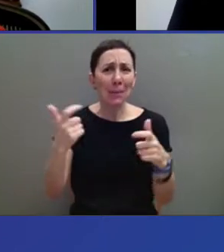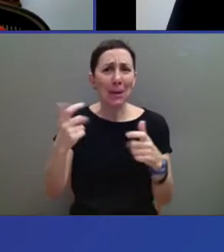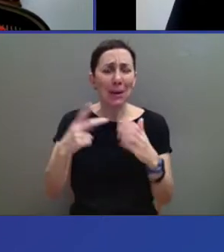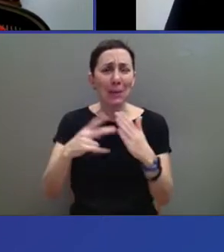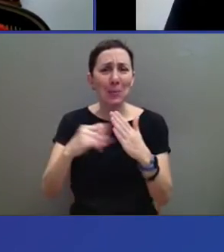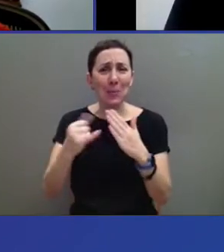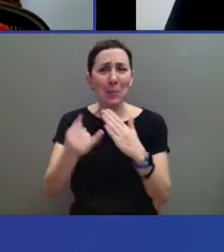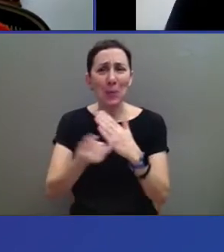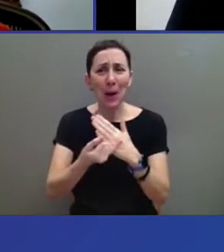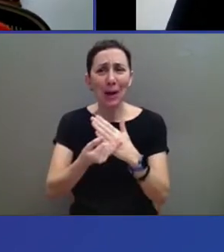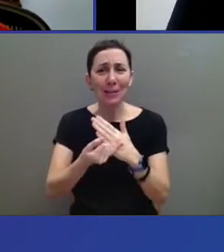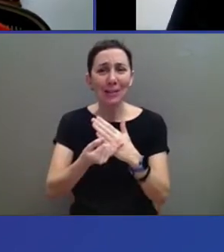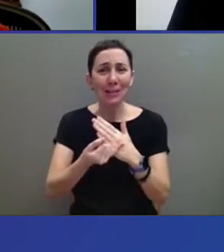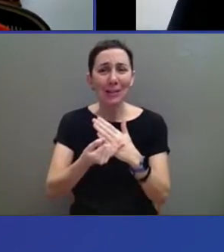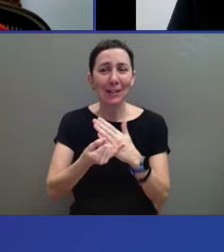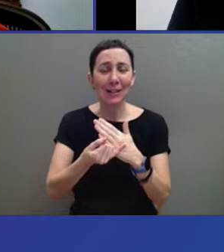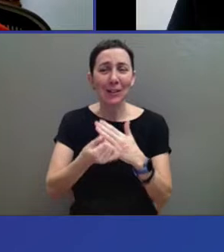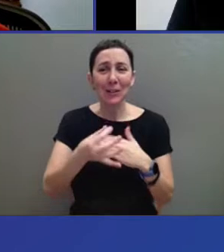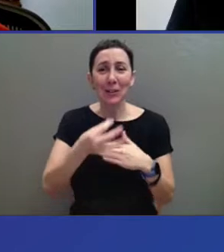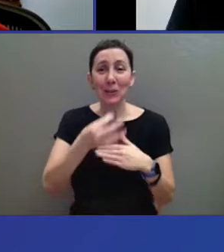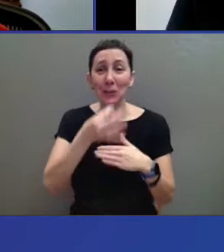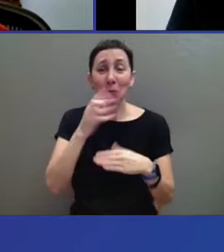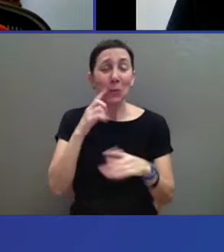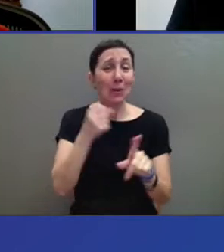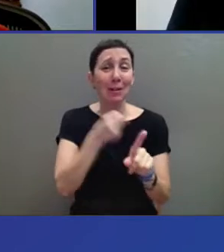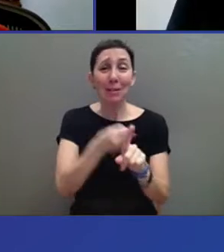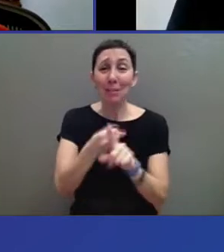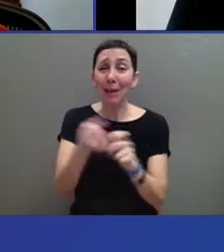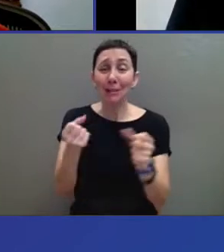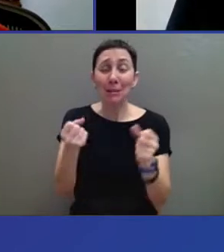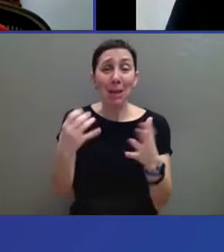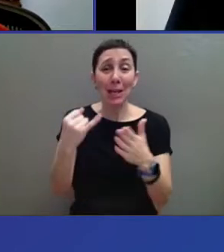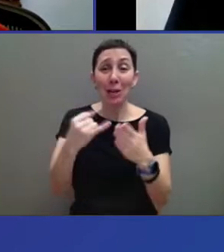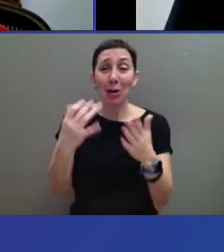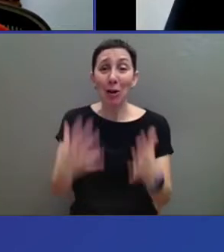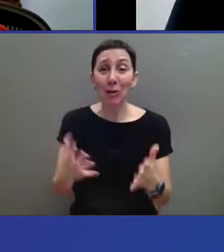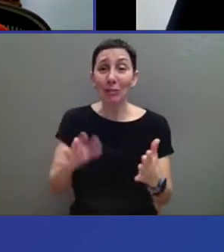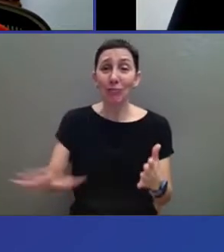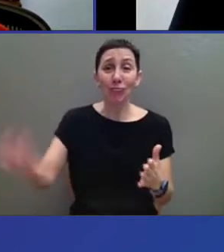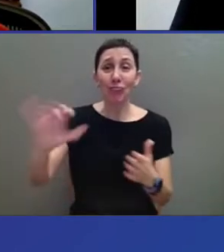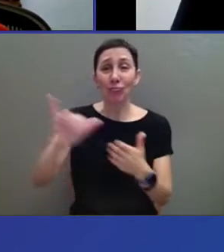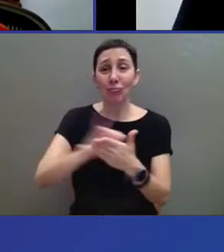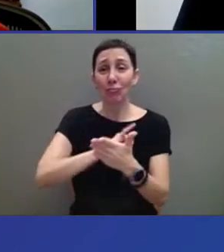that is about to impact the lives of many, many artists across New York State.